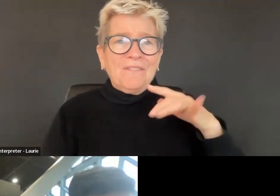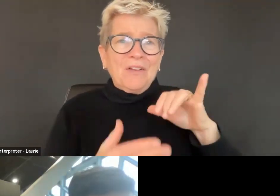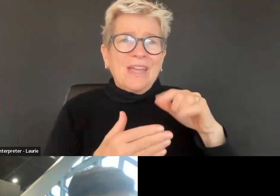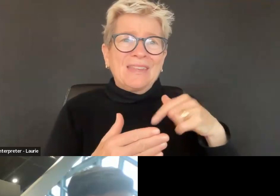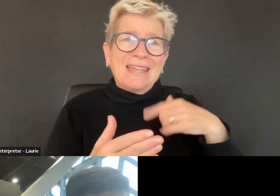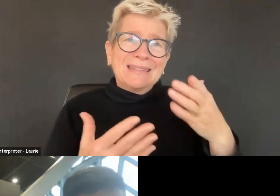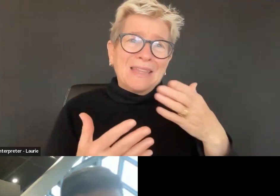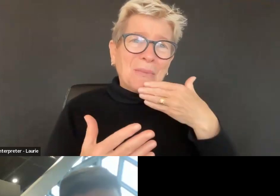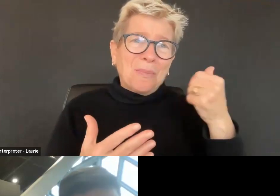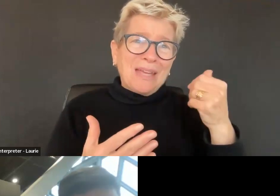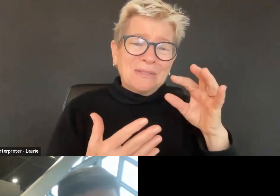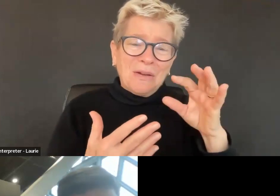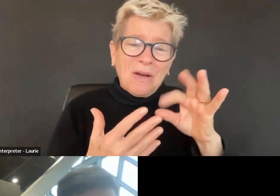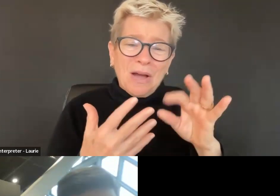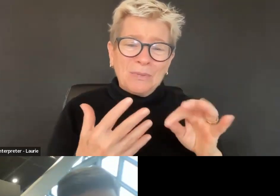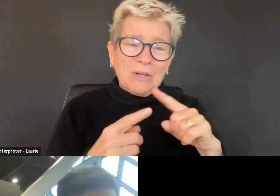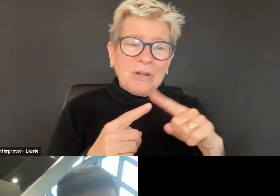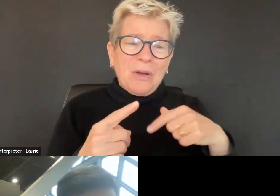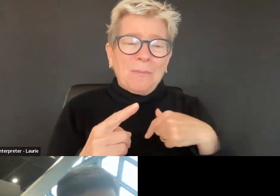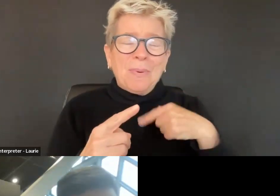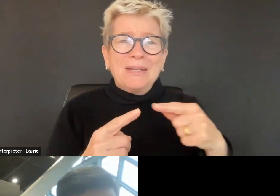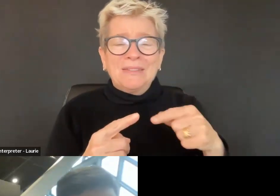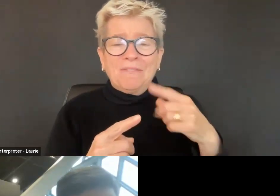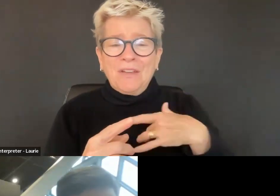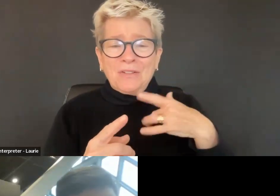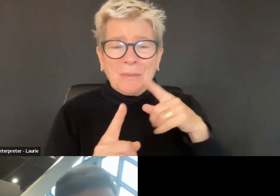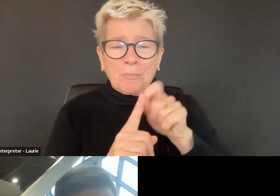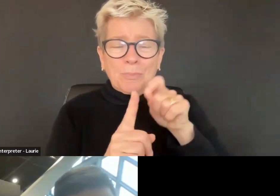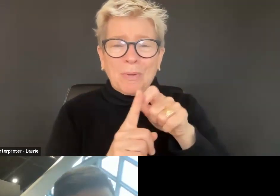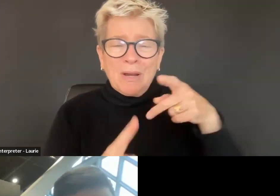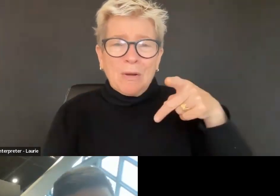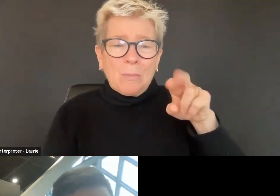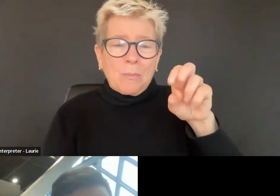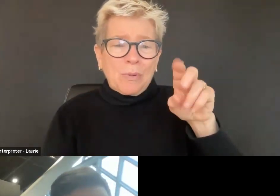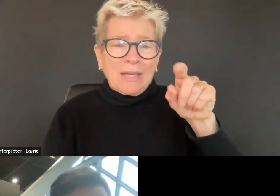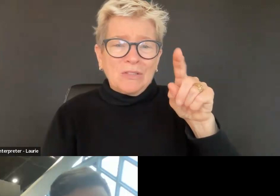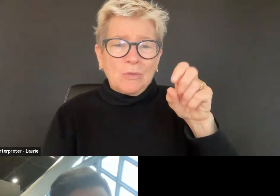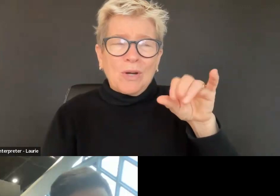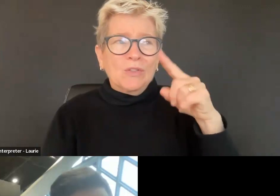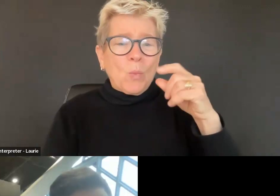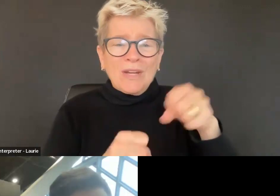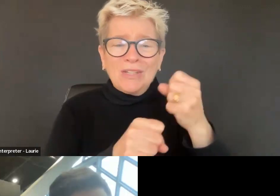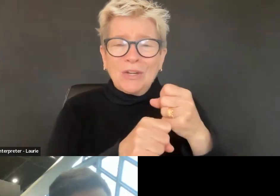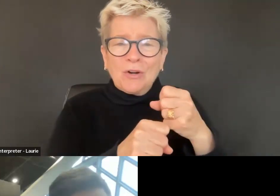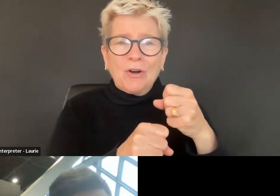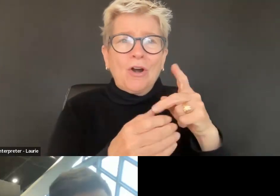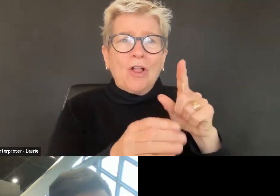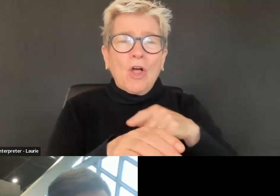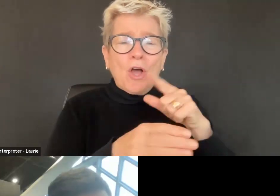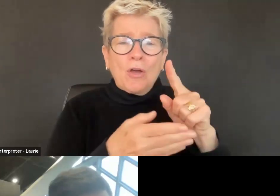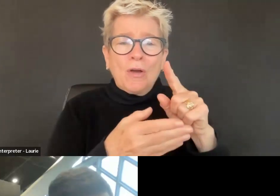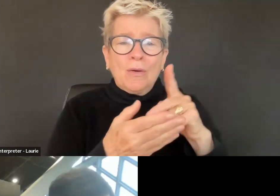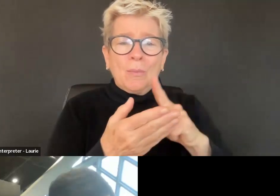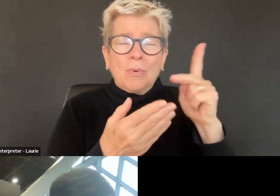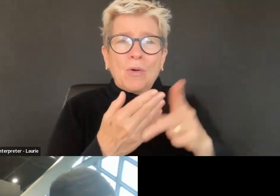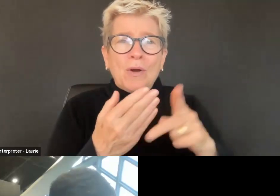It's a year-long program where they're going to teach him about Jesus, and that's the only option that he has that makes any sense right now. And